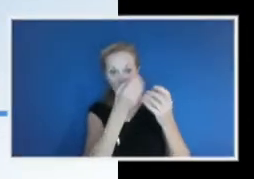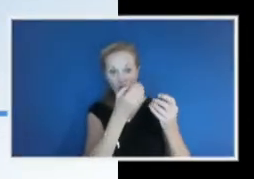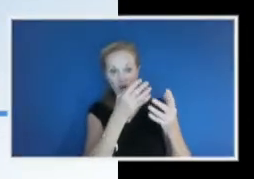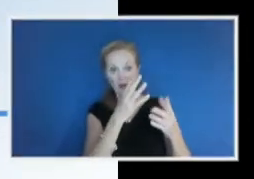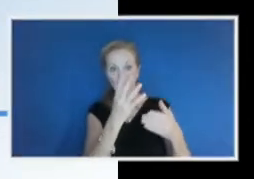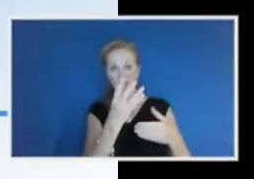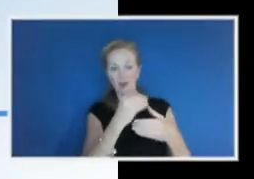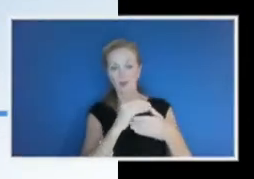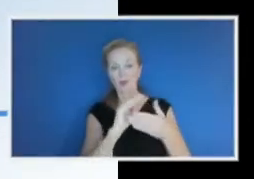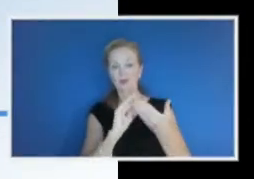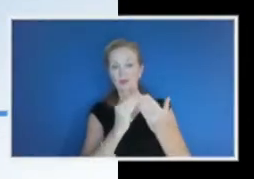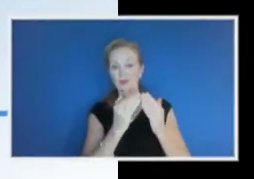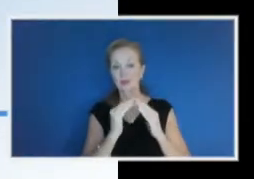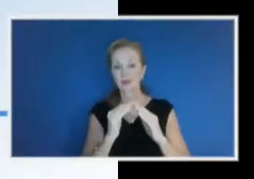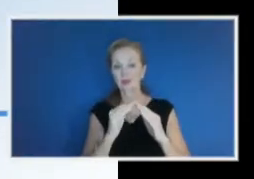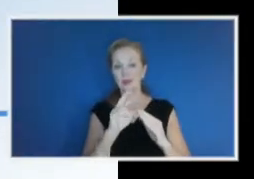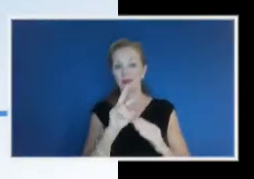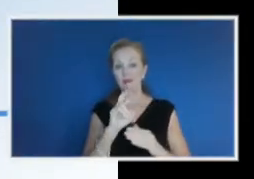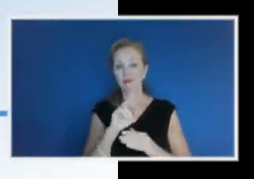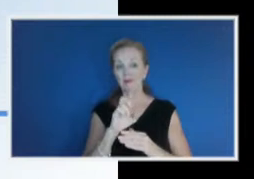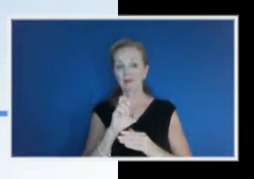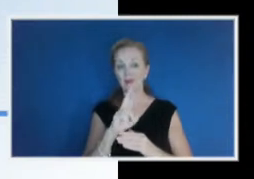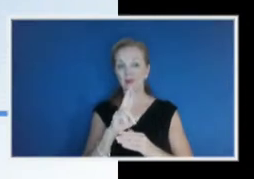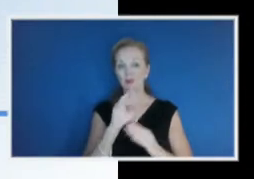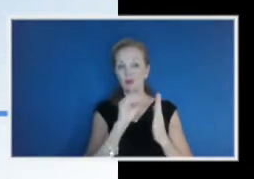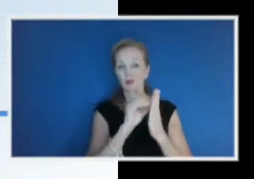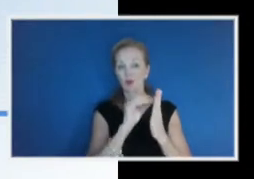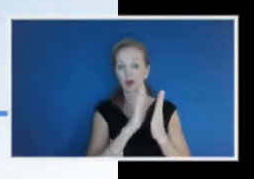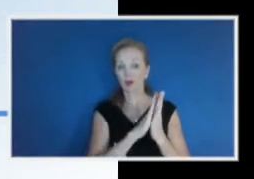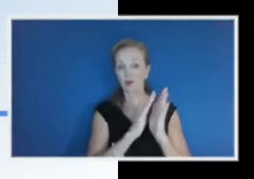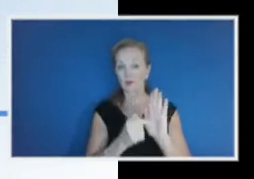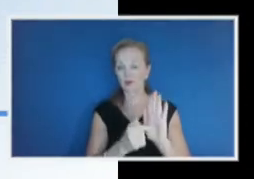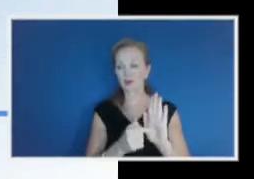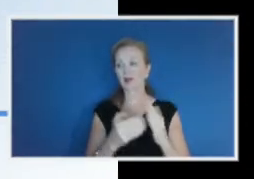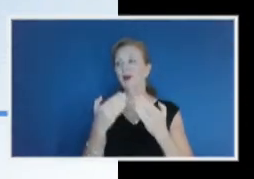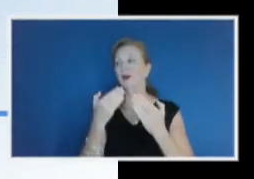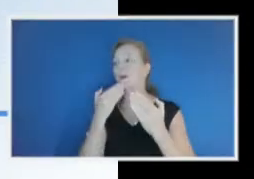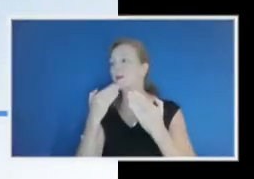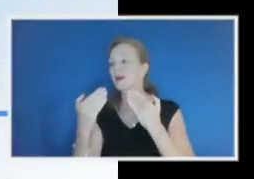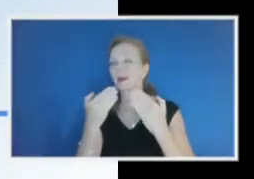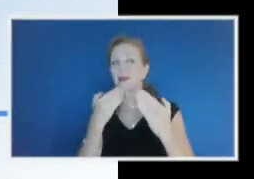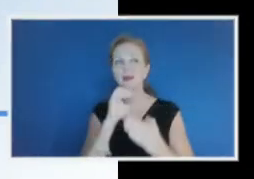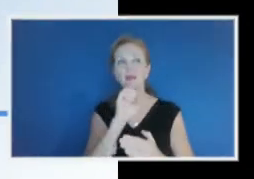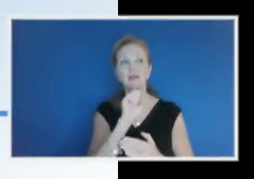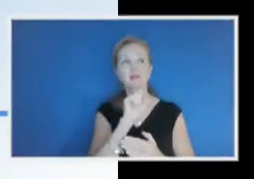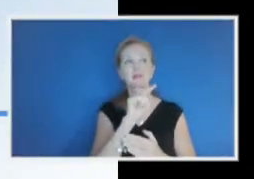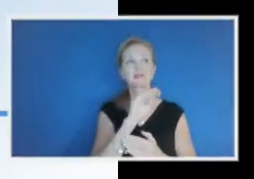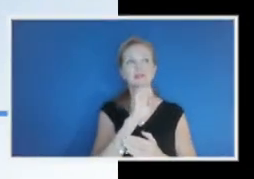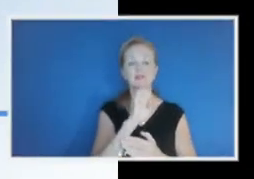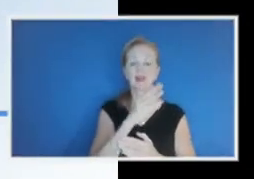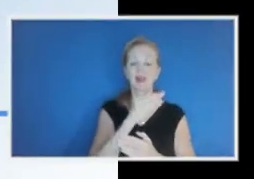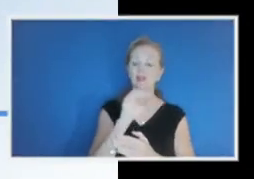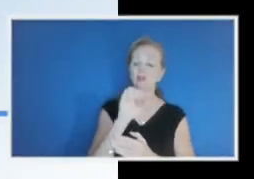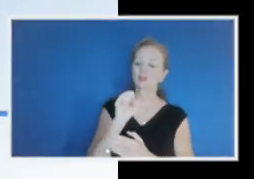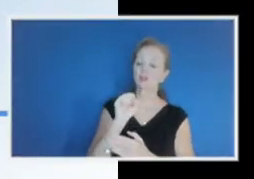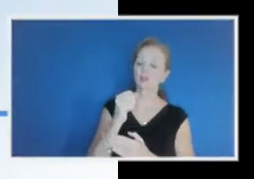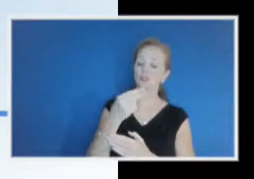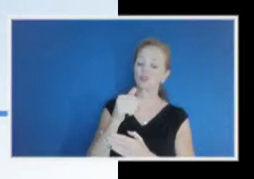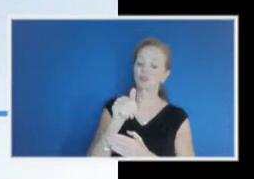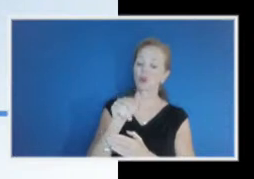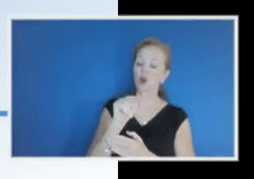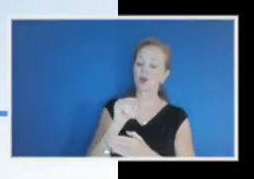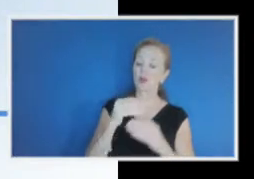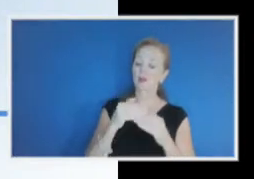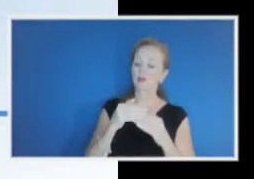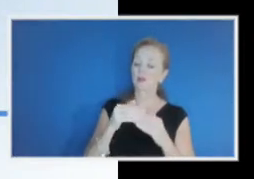city vendor records. And let me take this moment to say thank you to Steve and Sean and the rest of the staff for all of the work